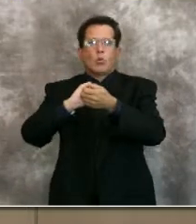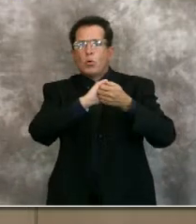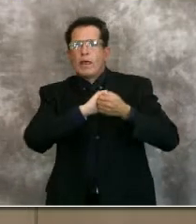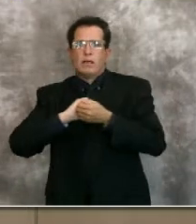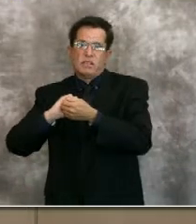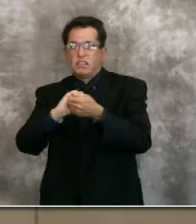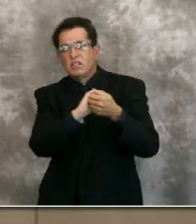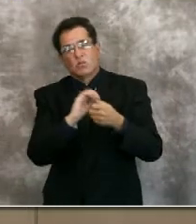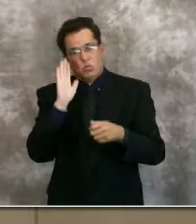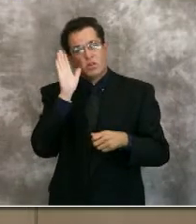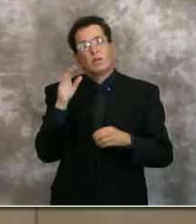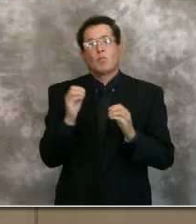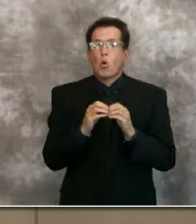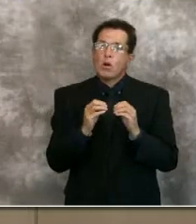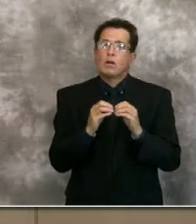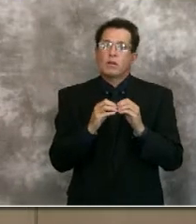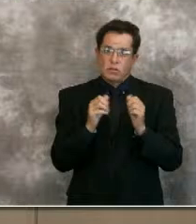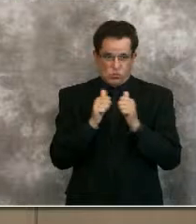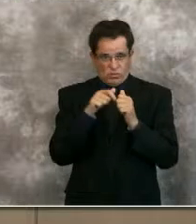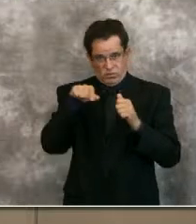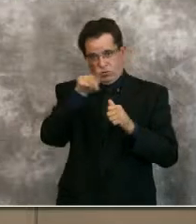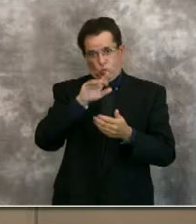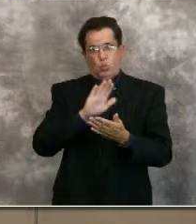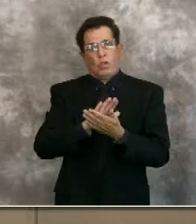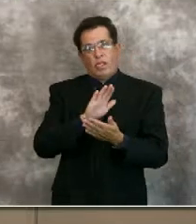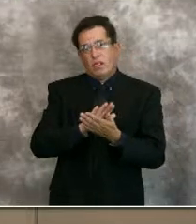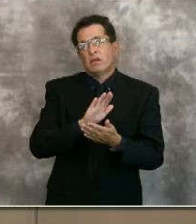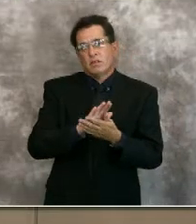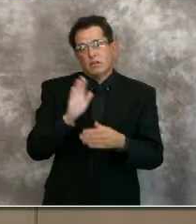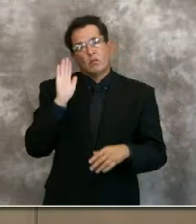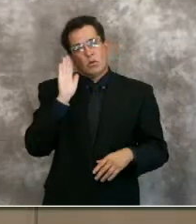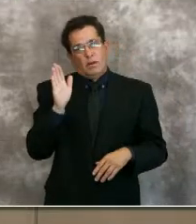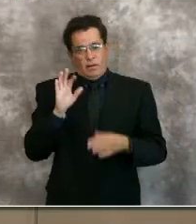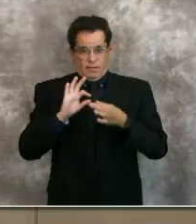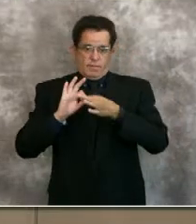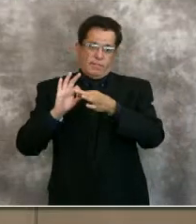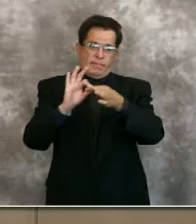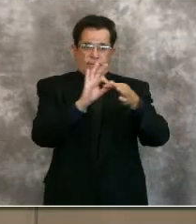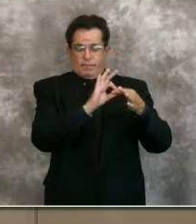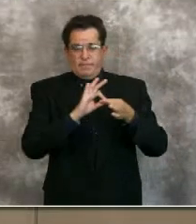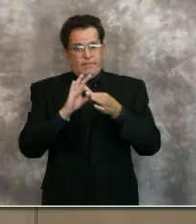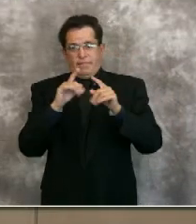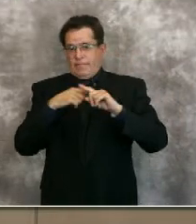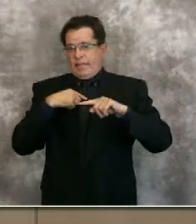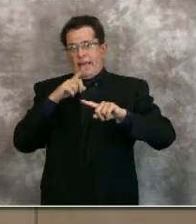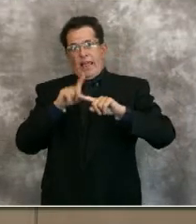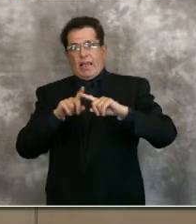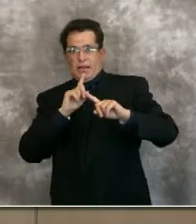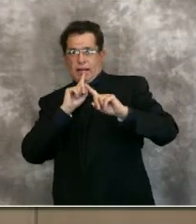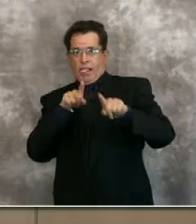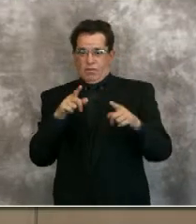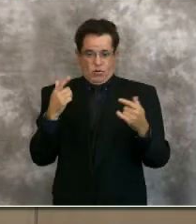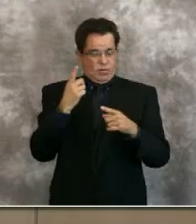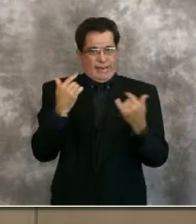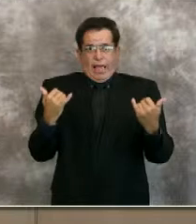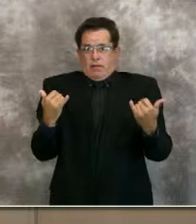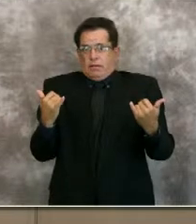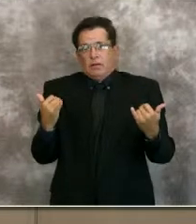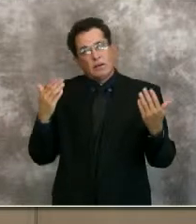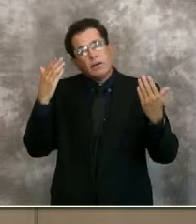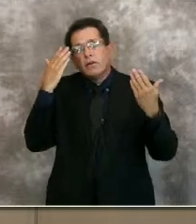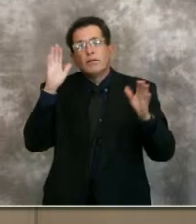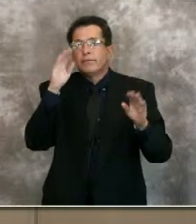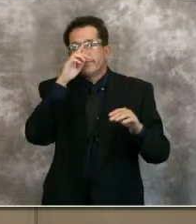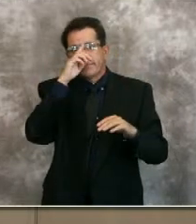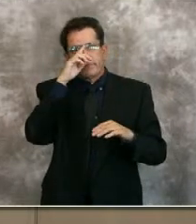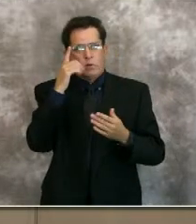collaboration with the school districts, but I can't tell you at this point in time